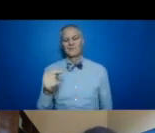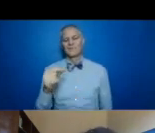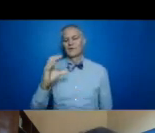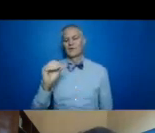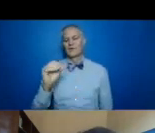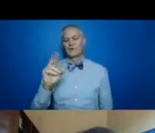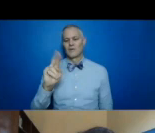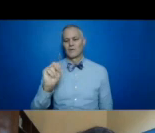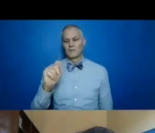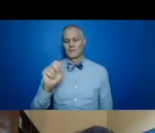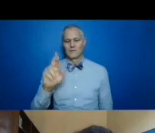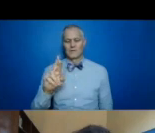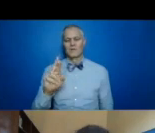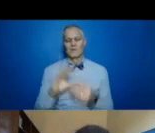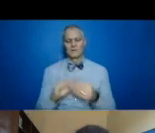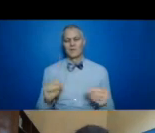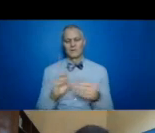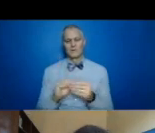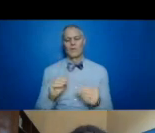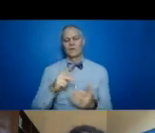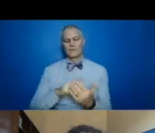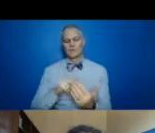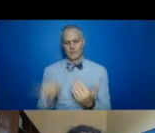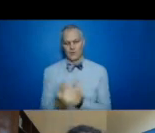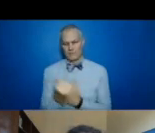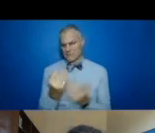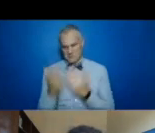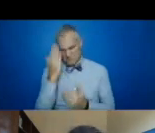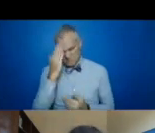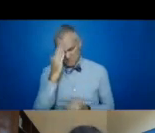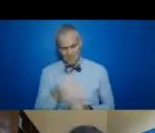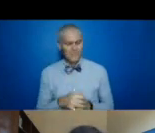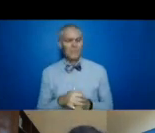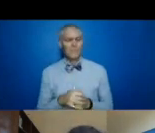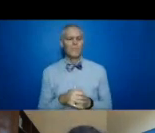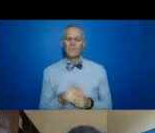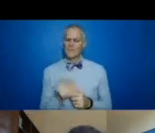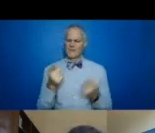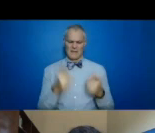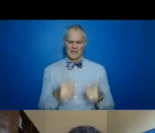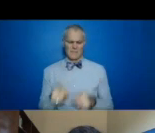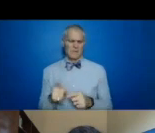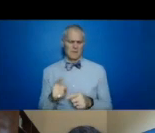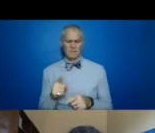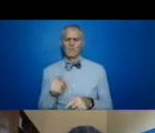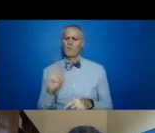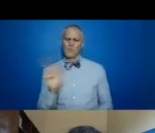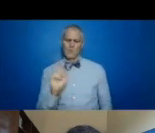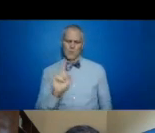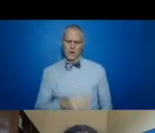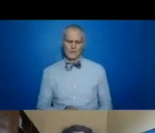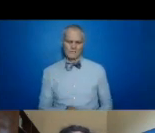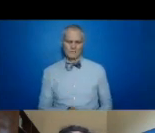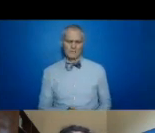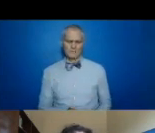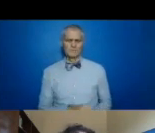may be familiar with that. A couple of places where some of this work uh, is recorded,